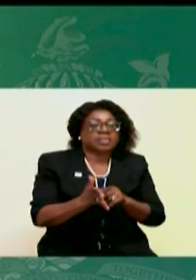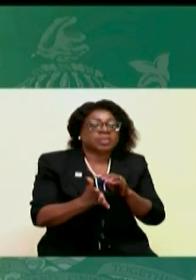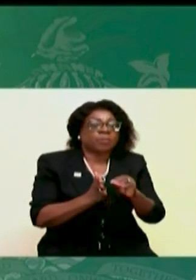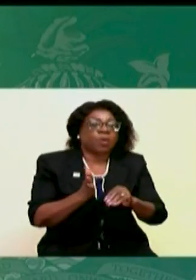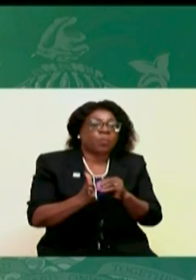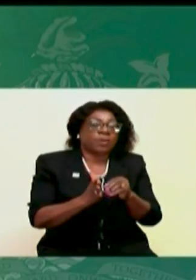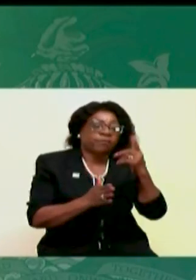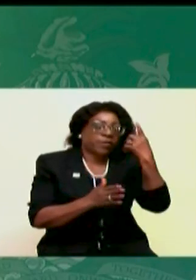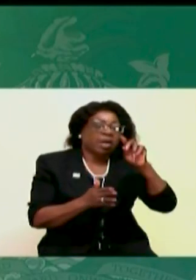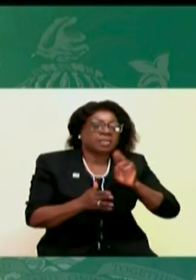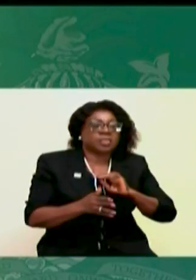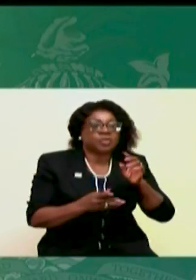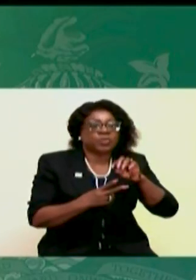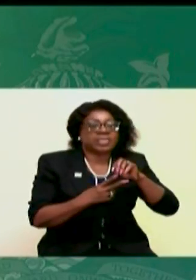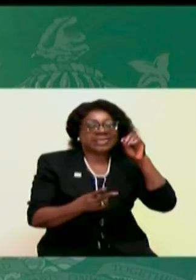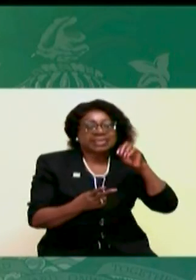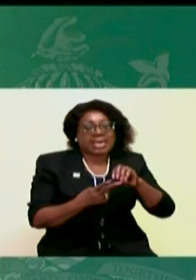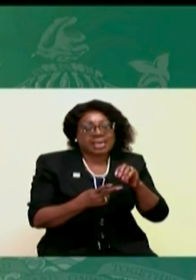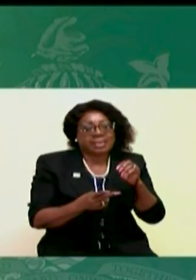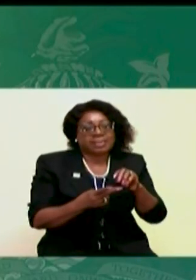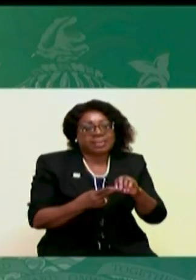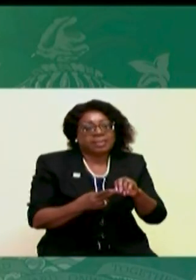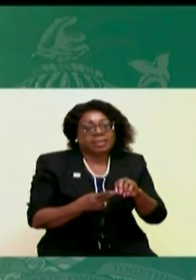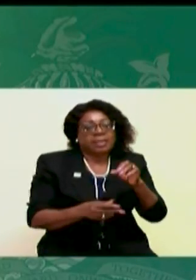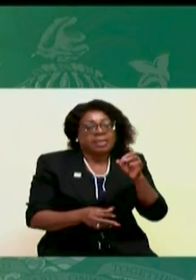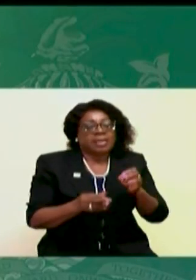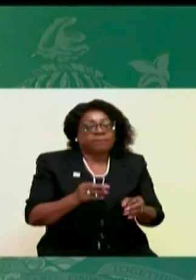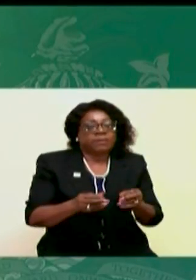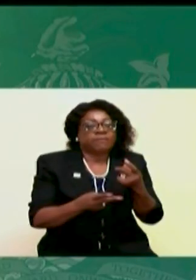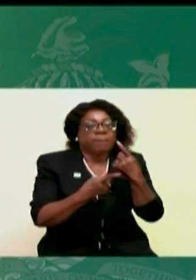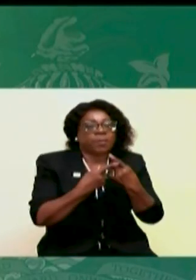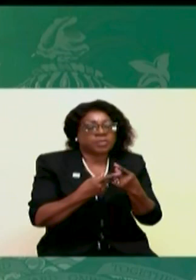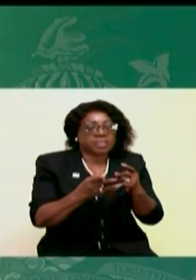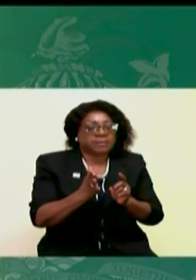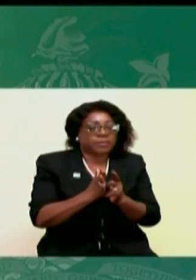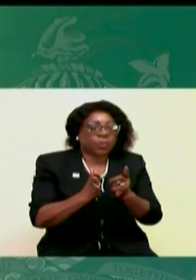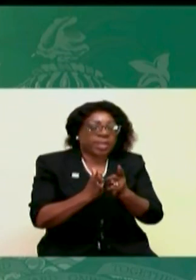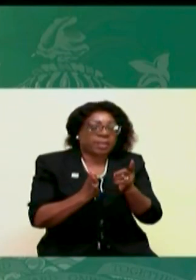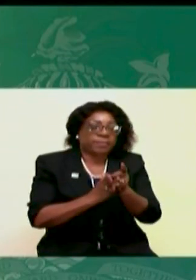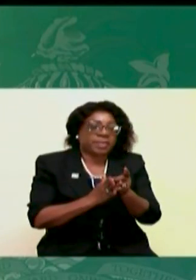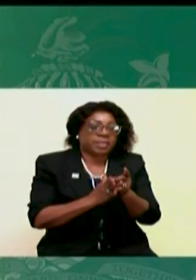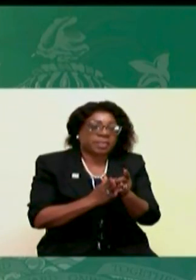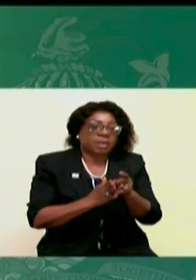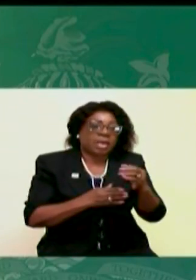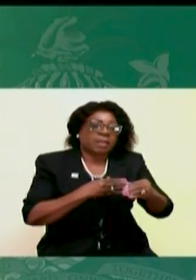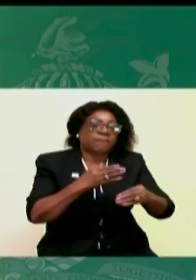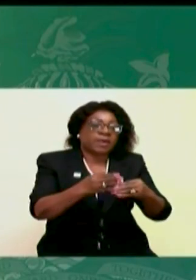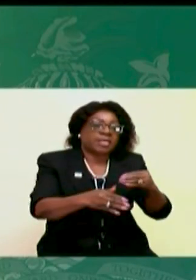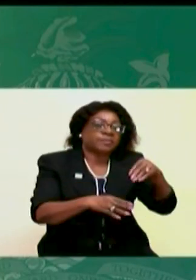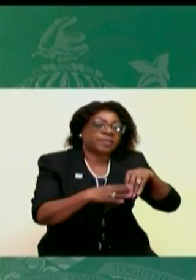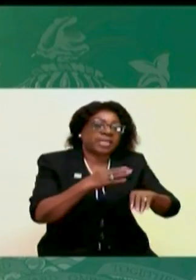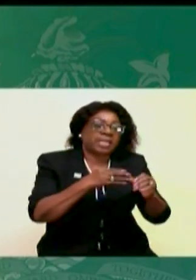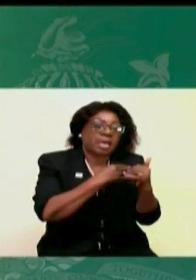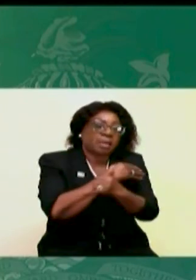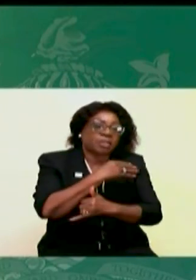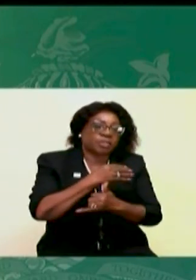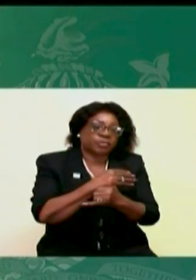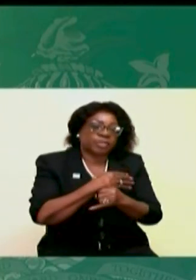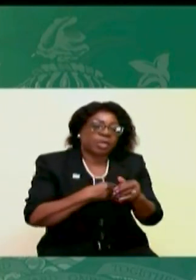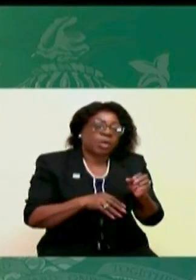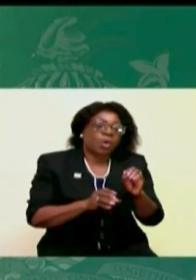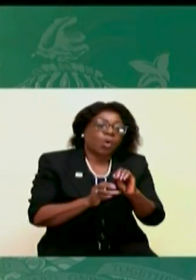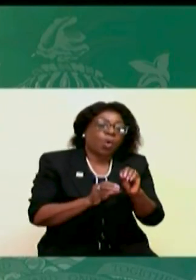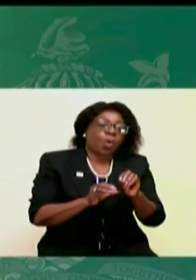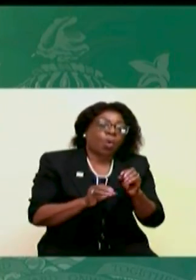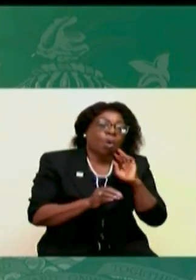all, are we for the positive developments and advancements in our country? Or are we going to complain and gripe